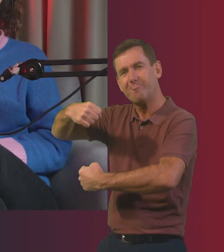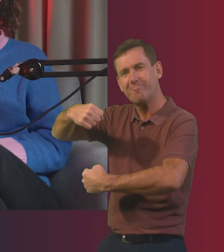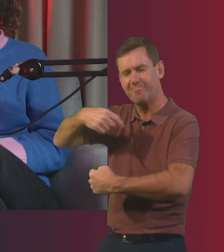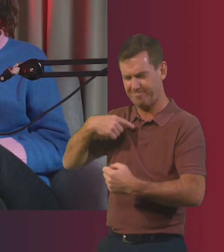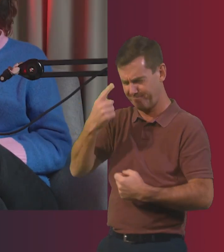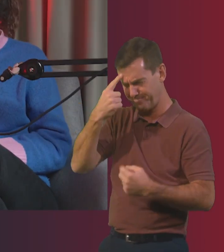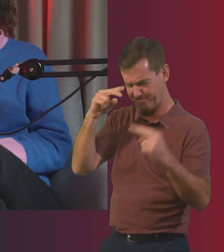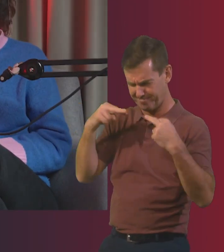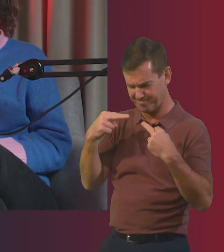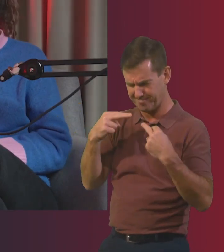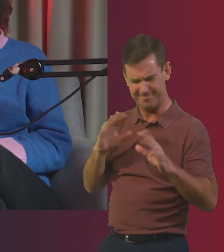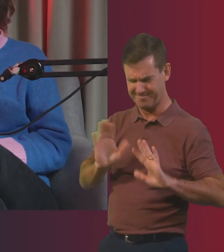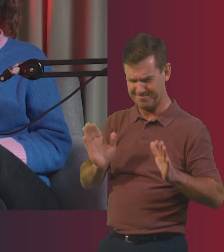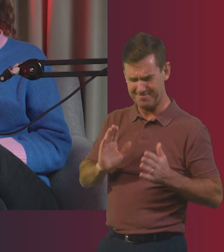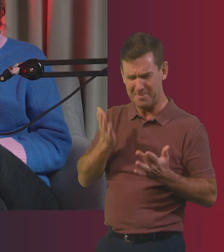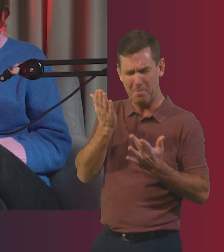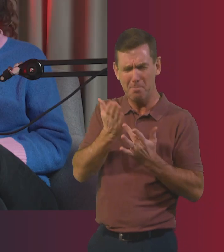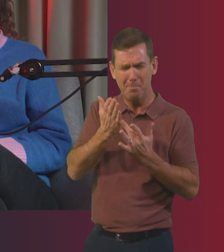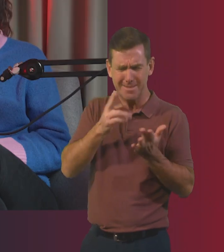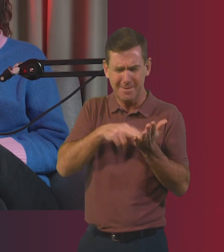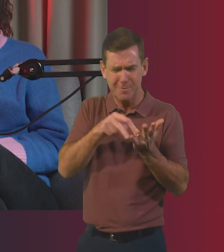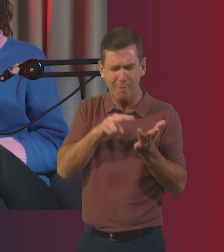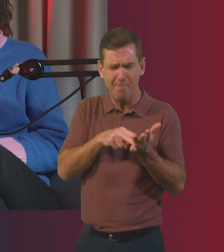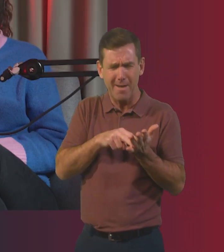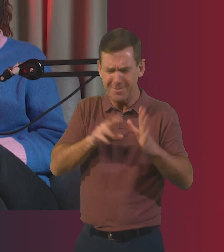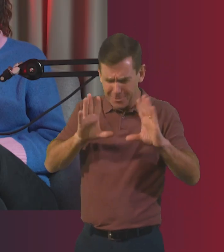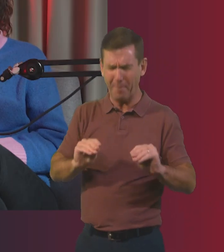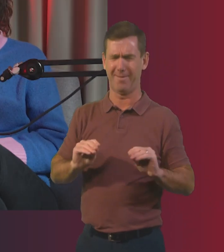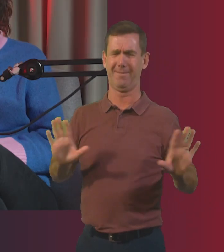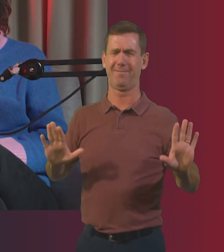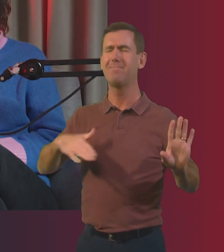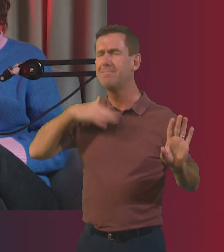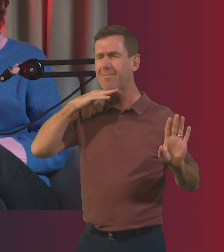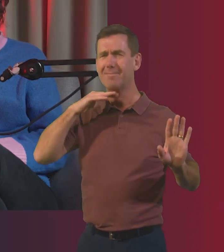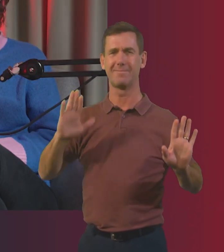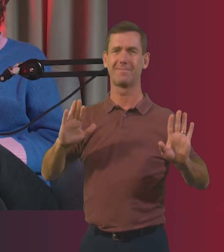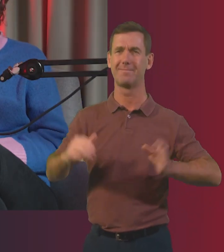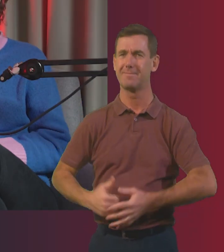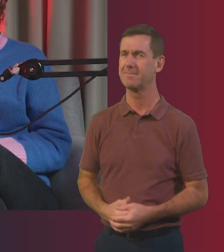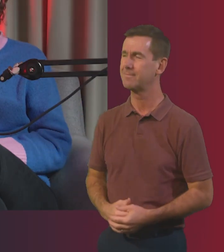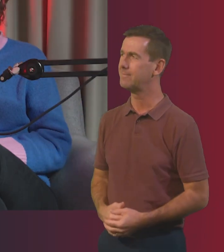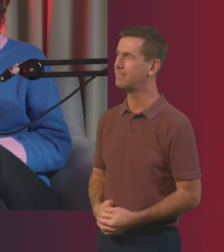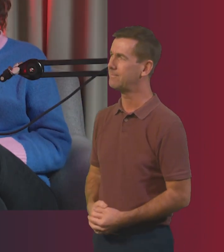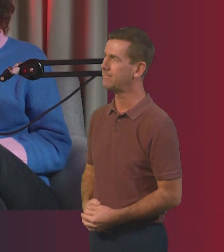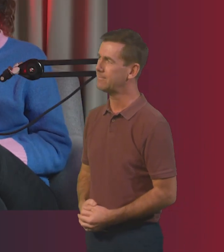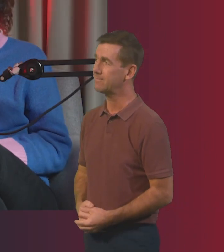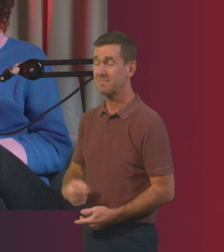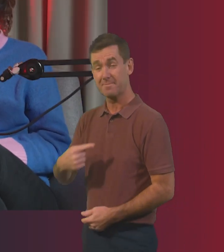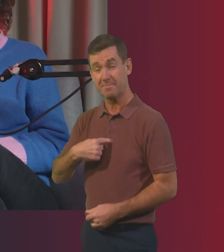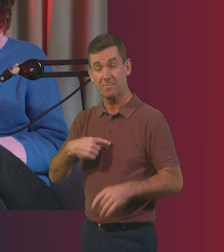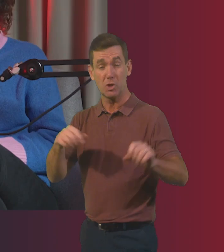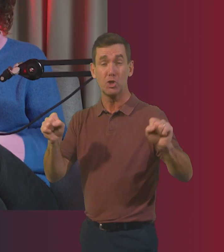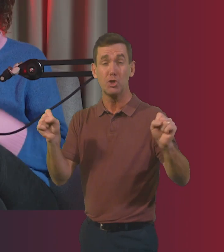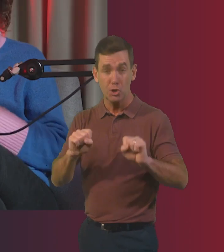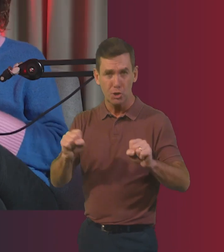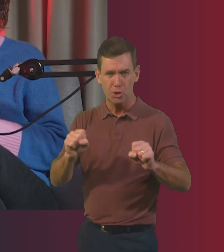like, wait, no, it's mid-November. Stop. Enough. No, I'm not. Yet. I am, but